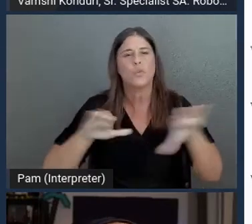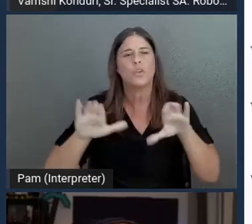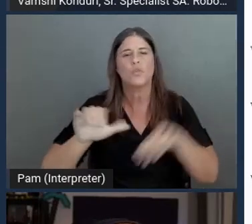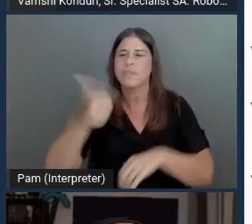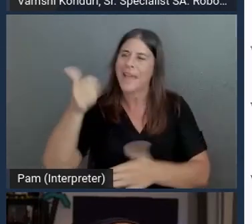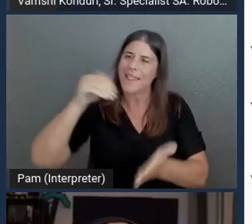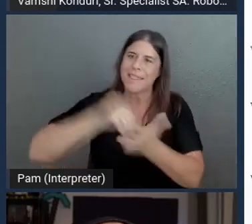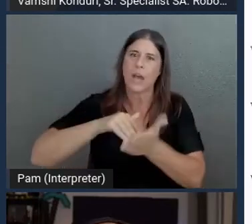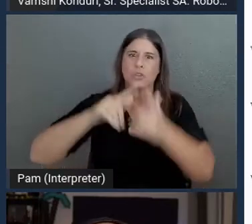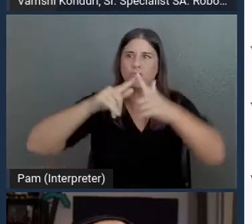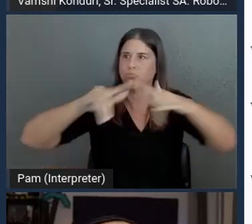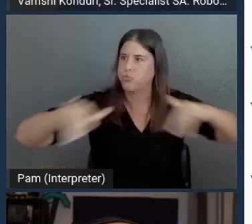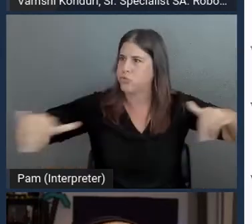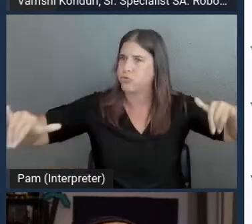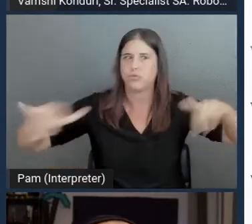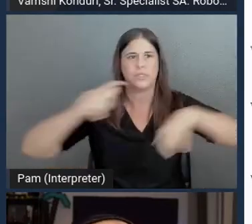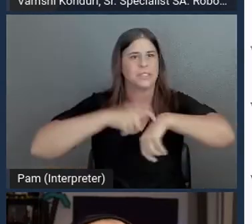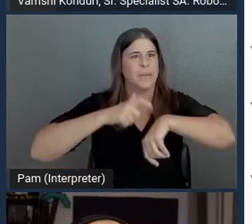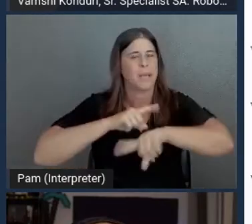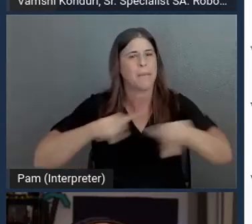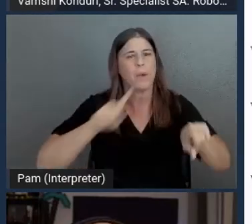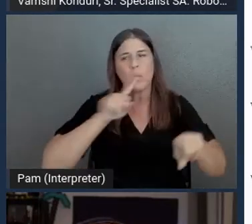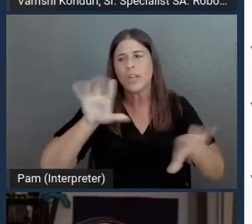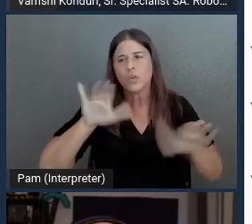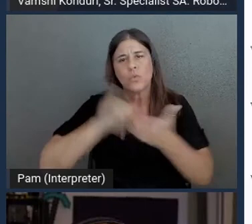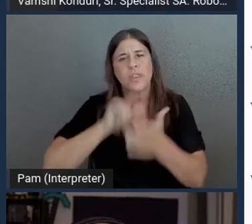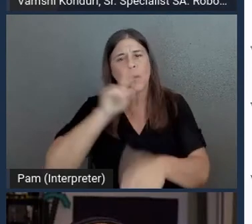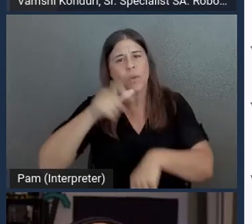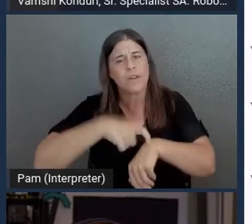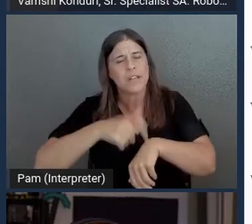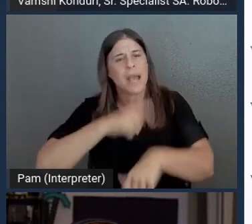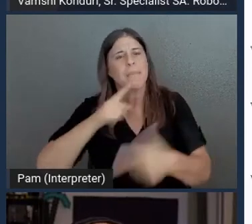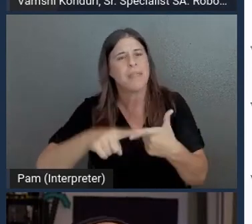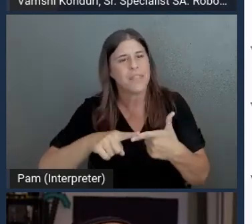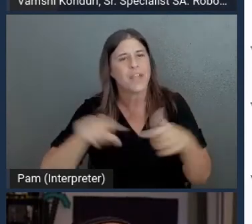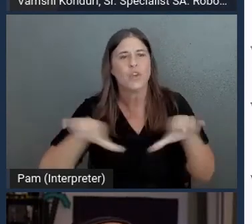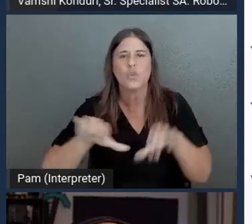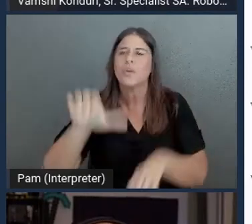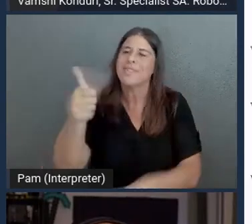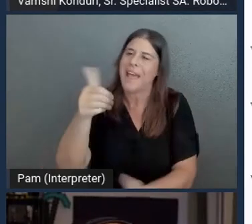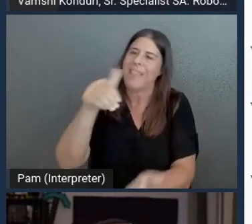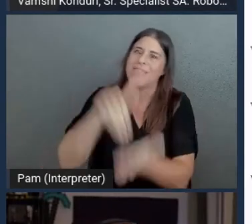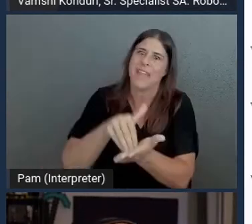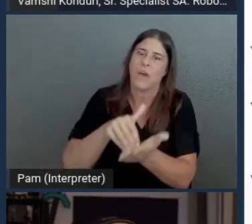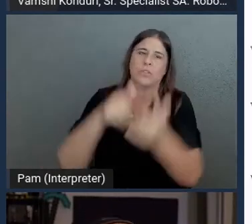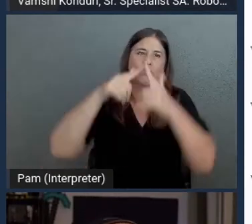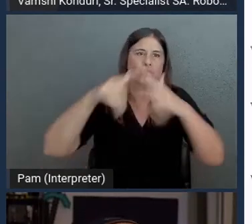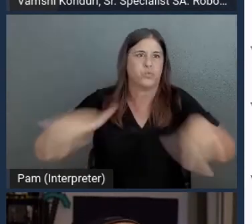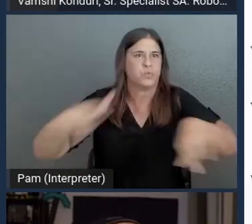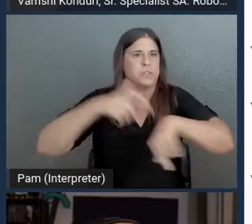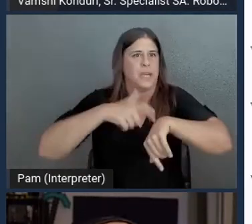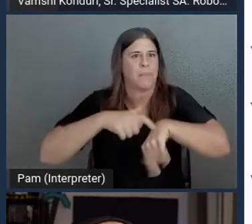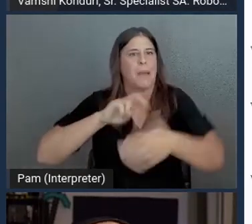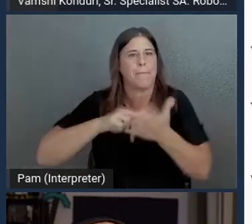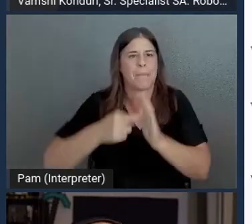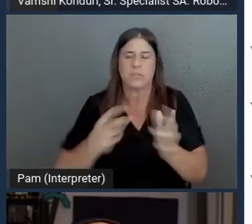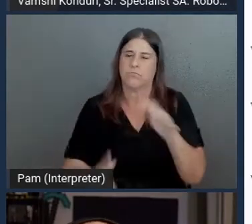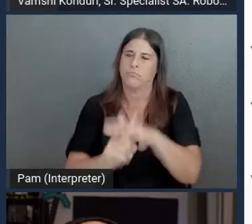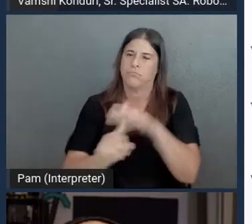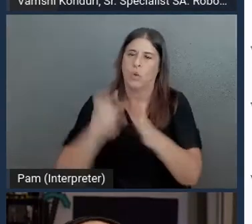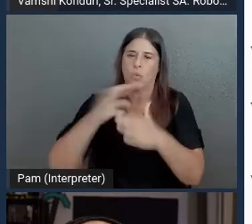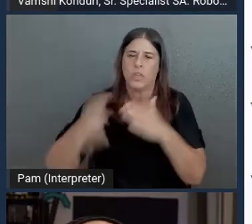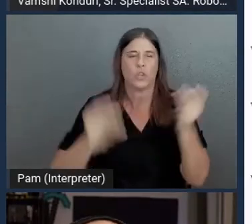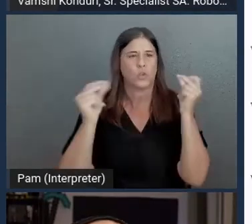executions, and even if they need to do it in real time, you're still doing 10,000 of them in parallel. So hence you get things faster. Yeah.